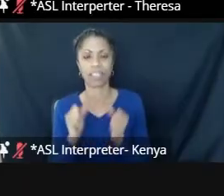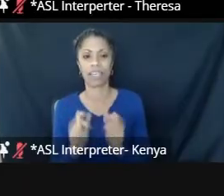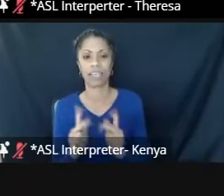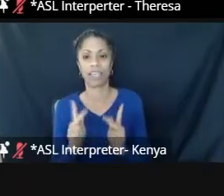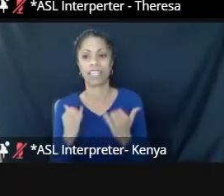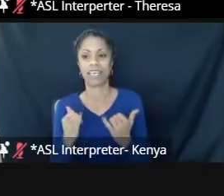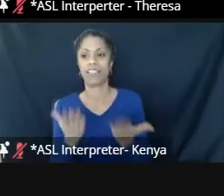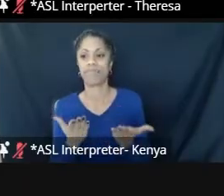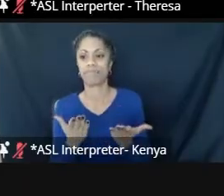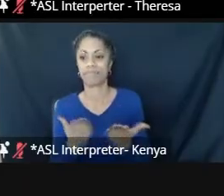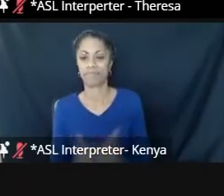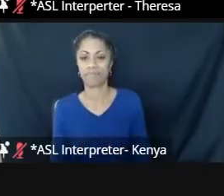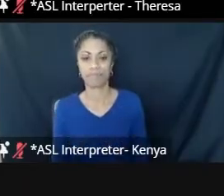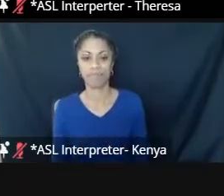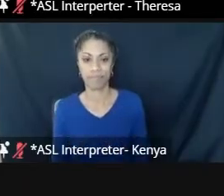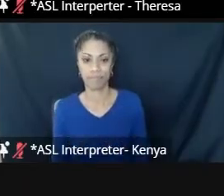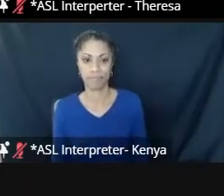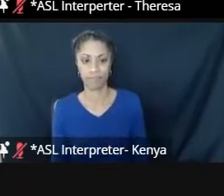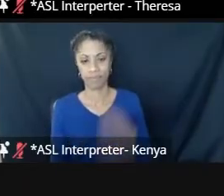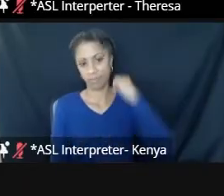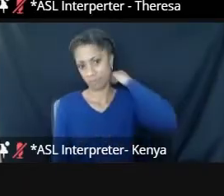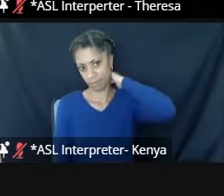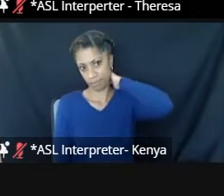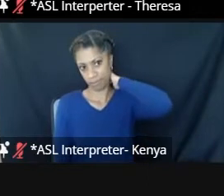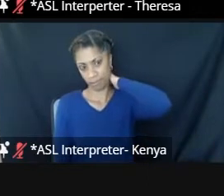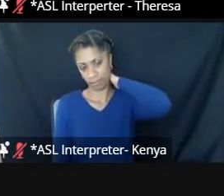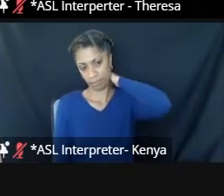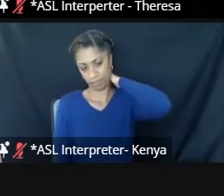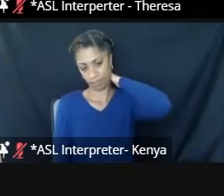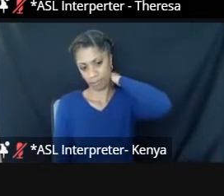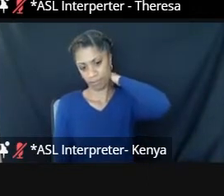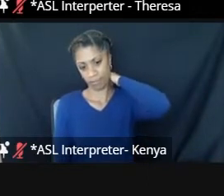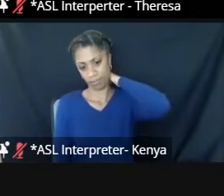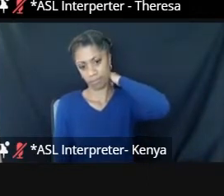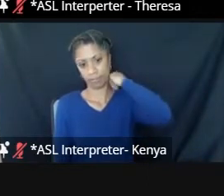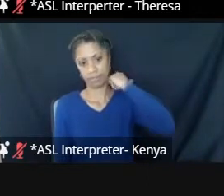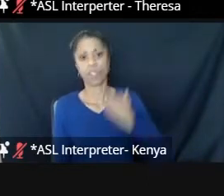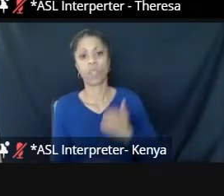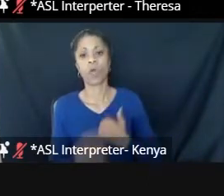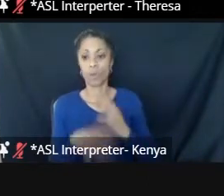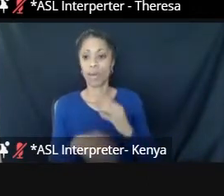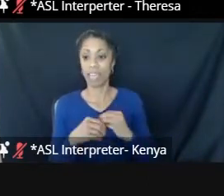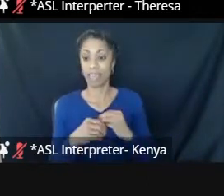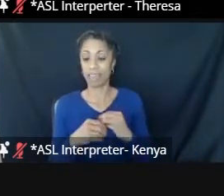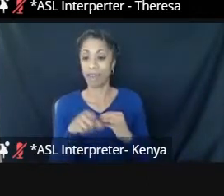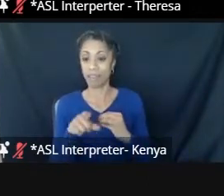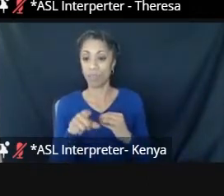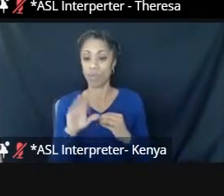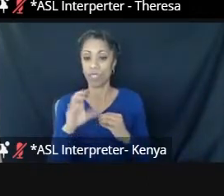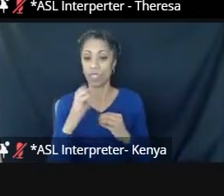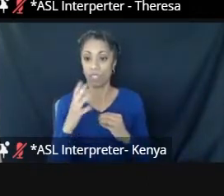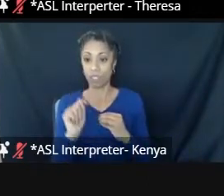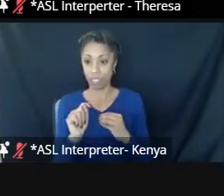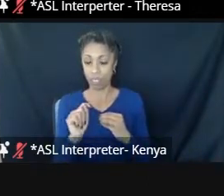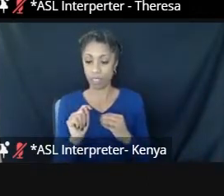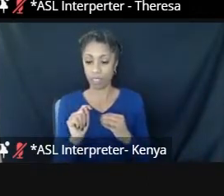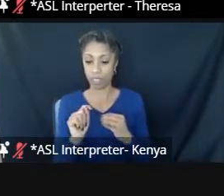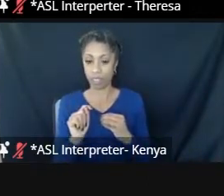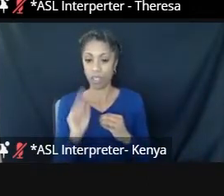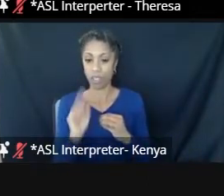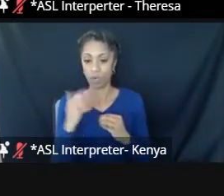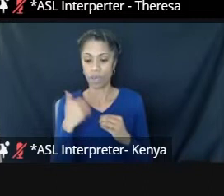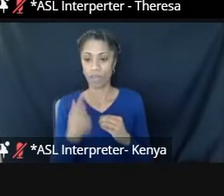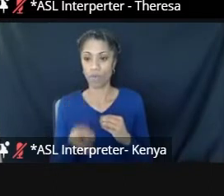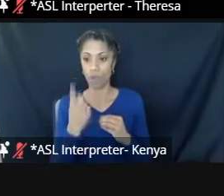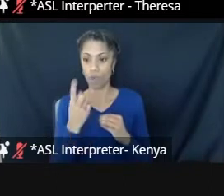Here we go. Okay. So we are going to put this in the chat, and there's going to be one person in each group